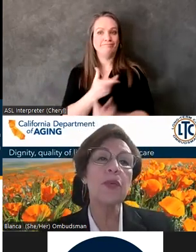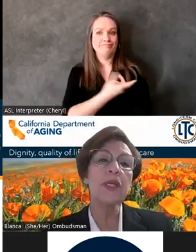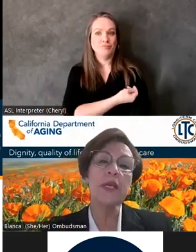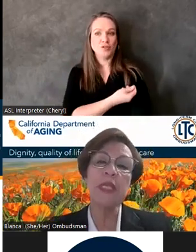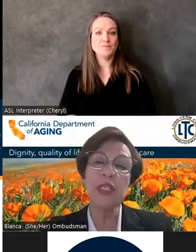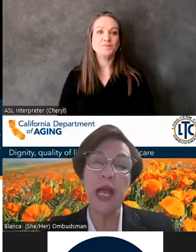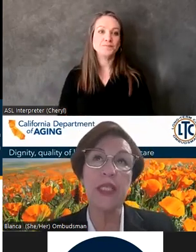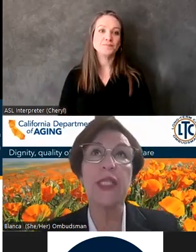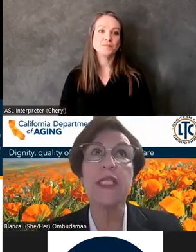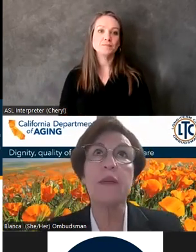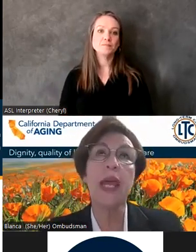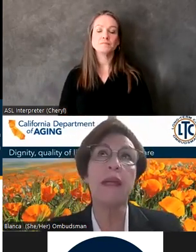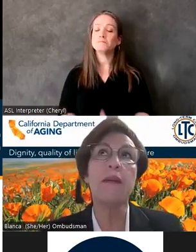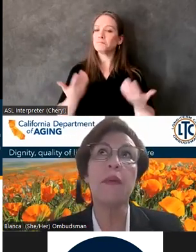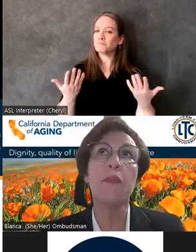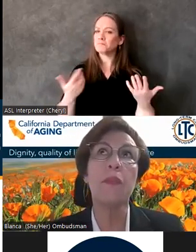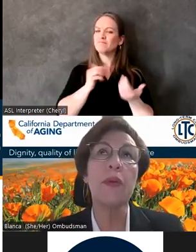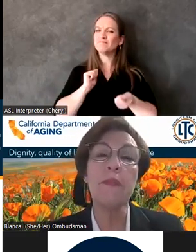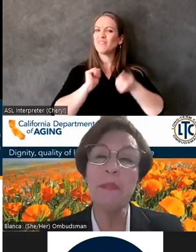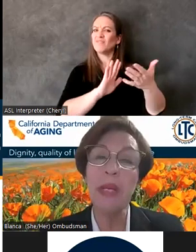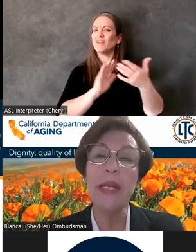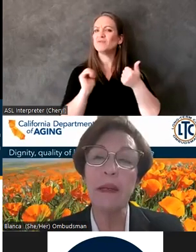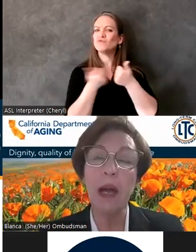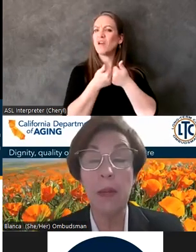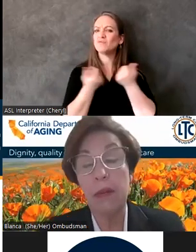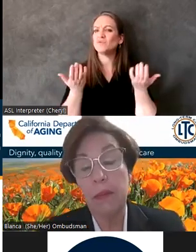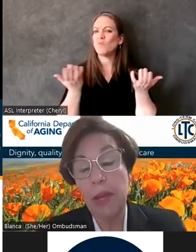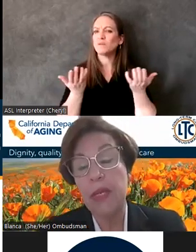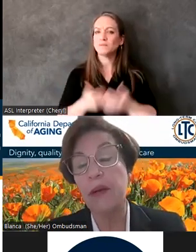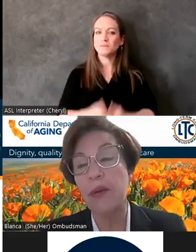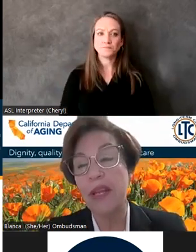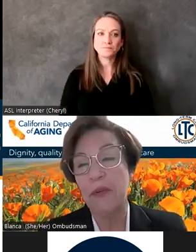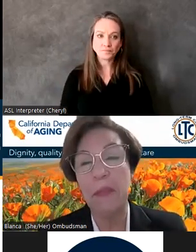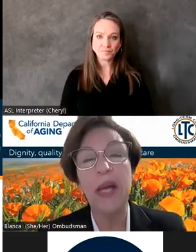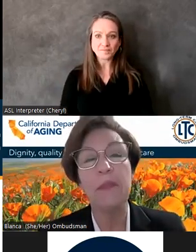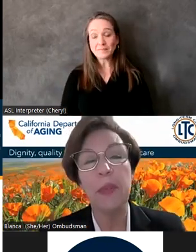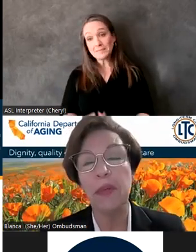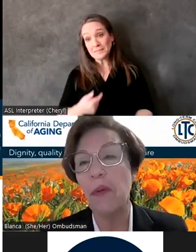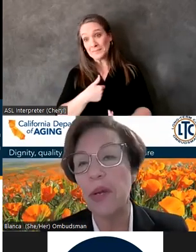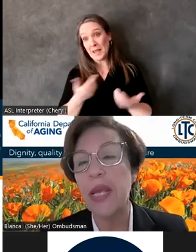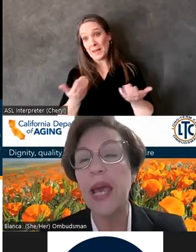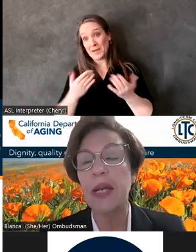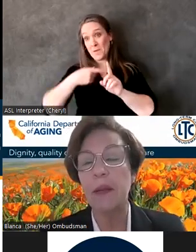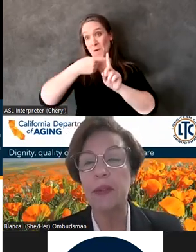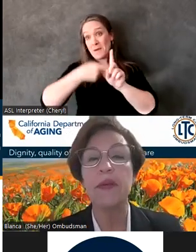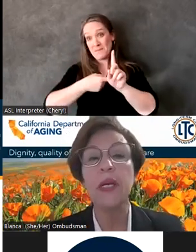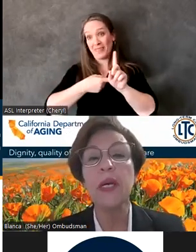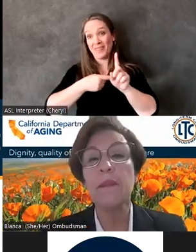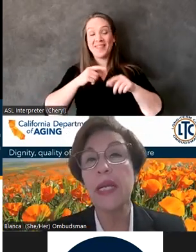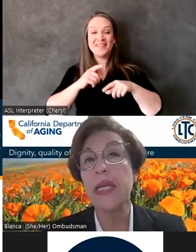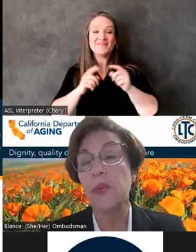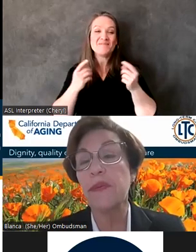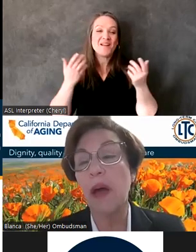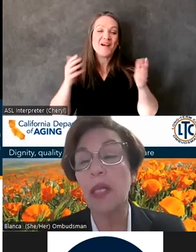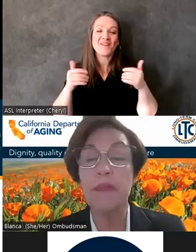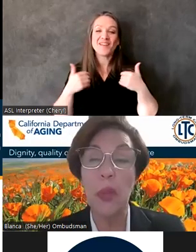So what are some of the challenges? And we've been meeting, I'm here already for a month, but we've already had a couple of